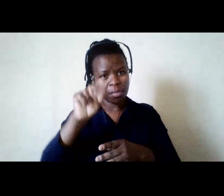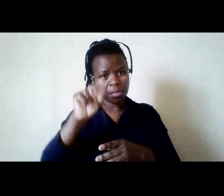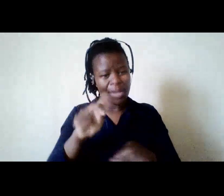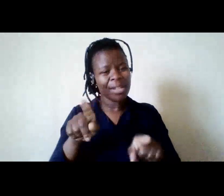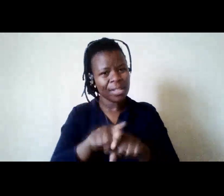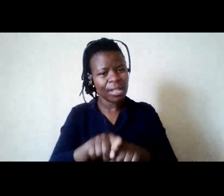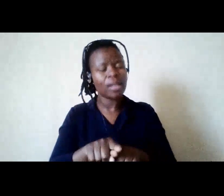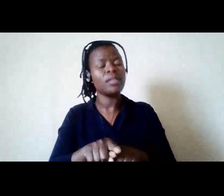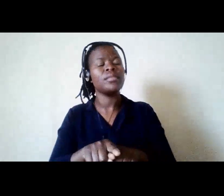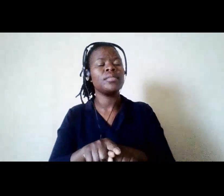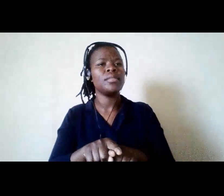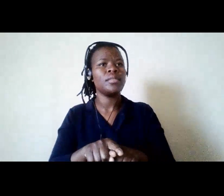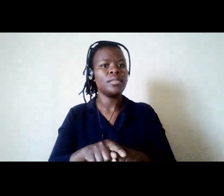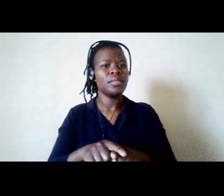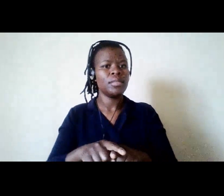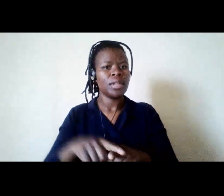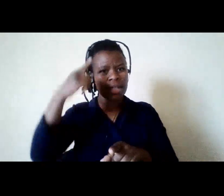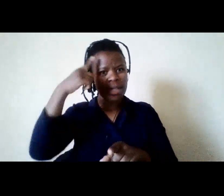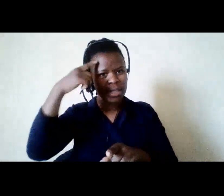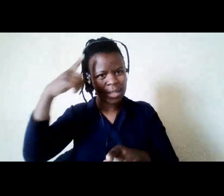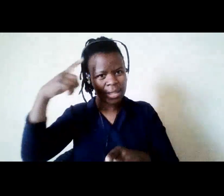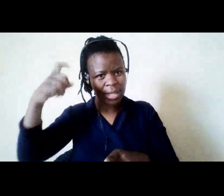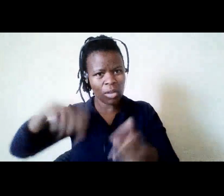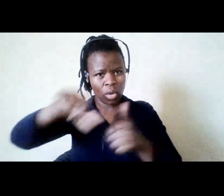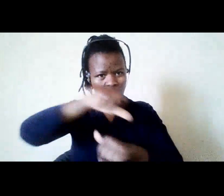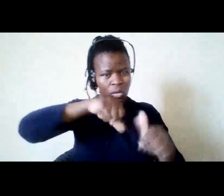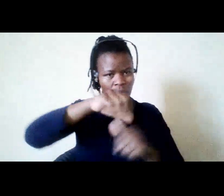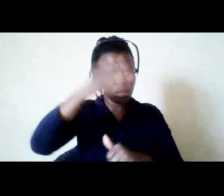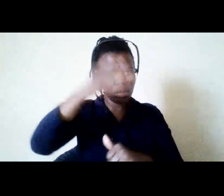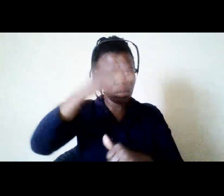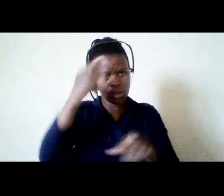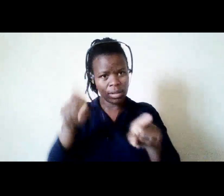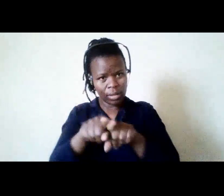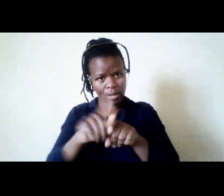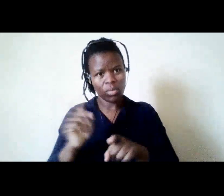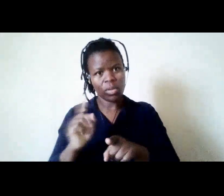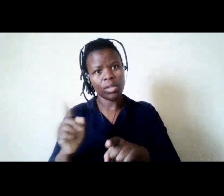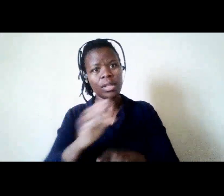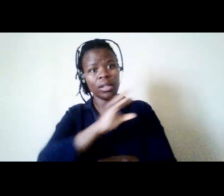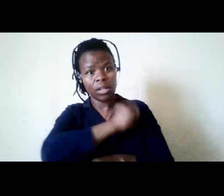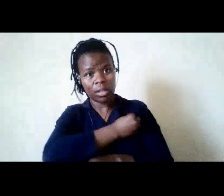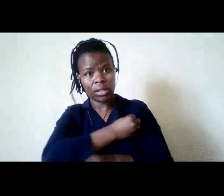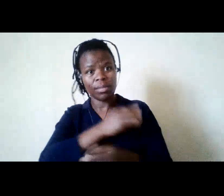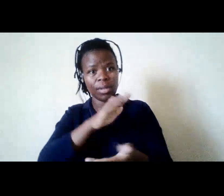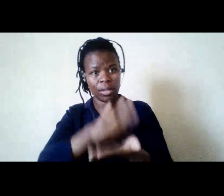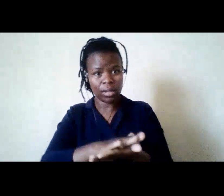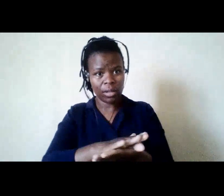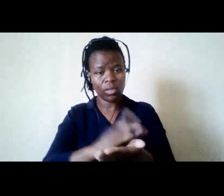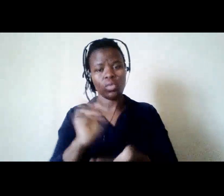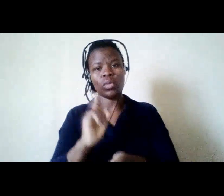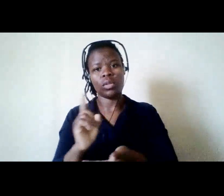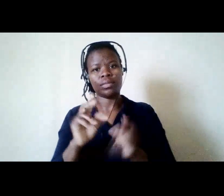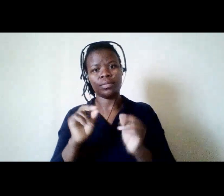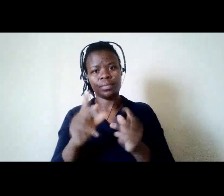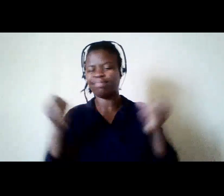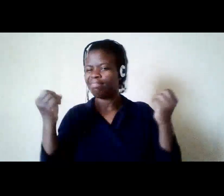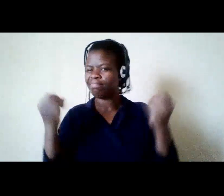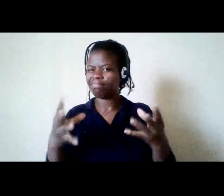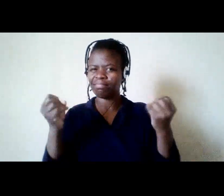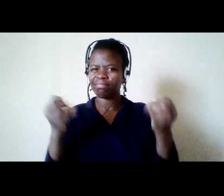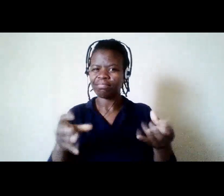issues and psychological effects of disability, and yeah, there's so many interesting people to speak